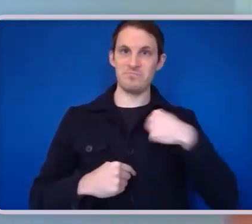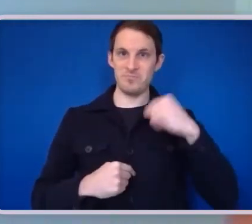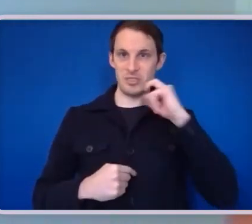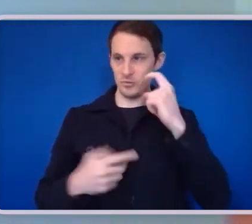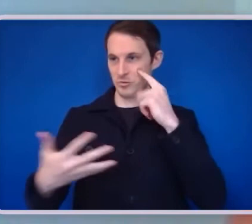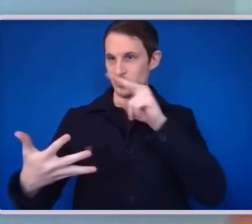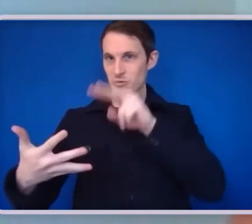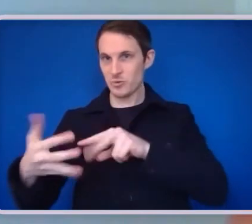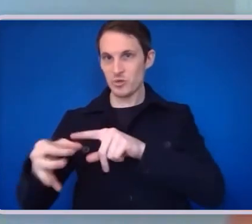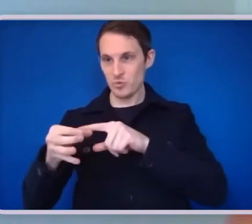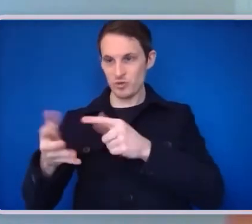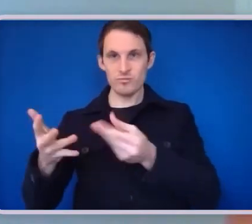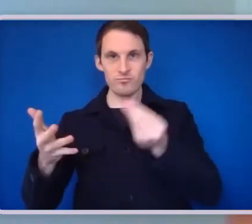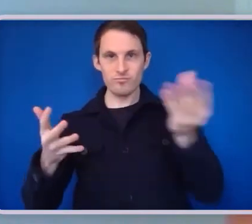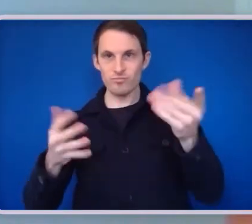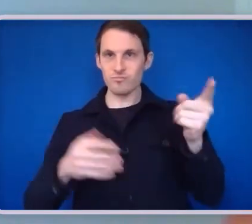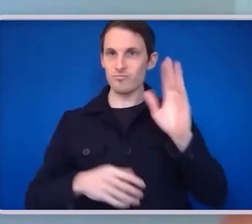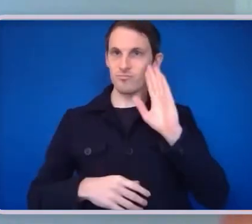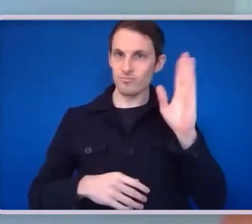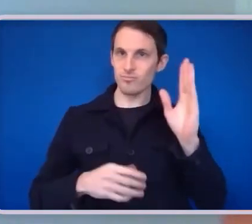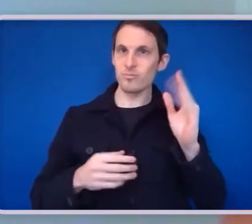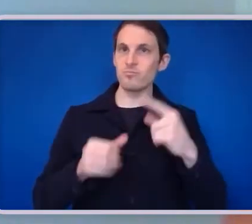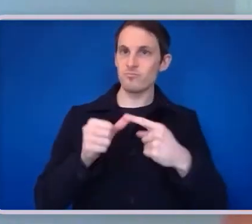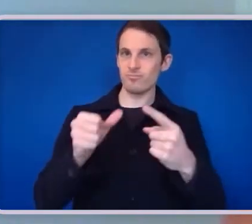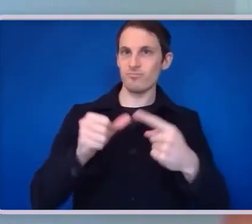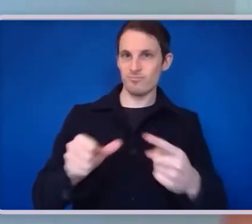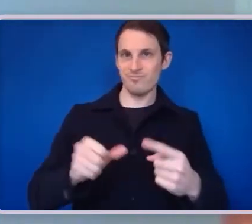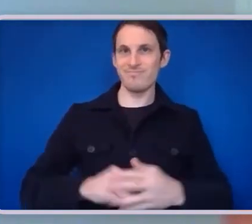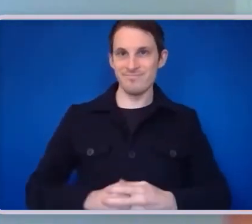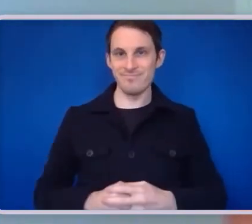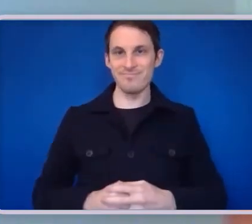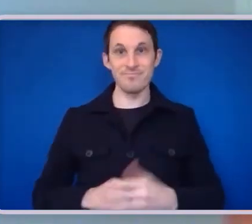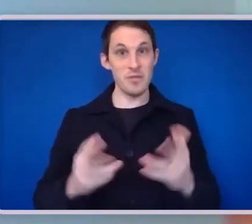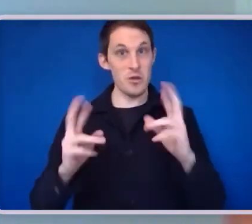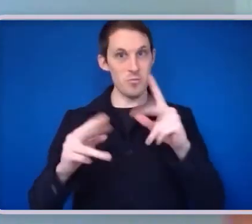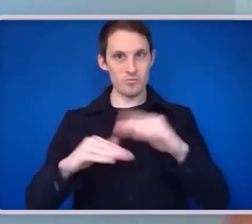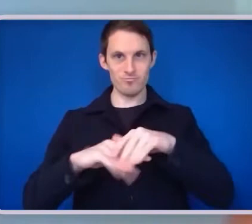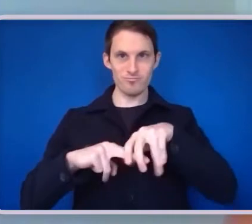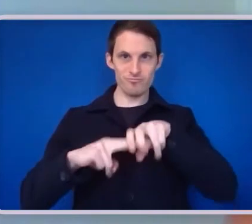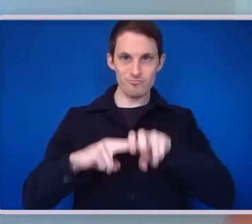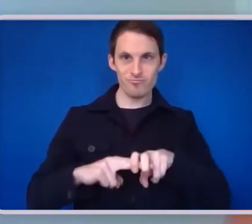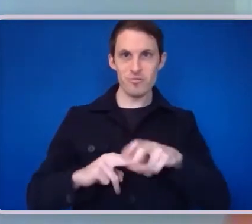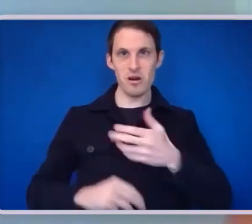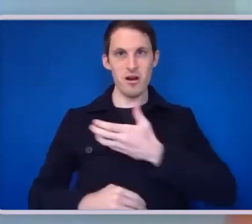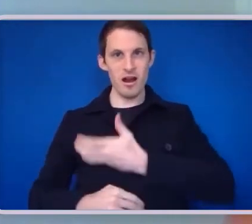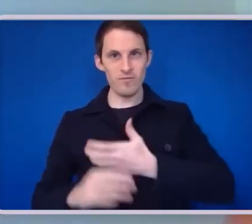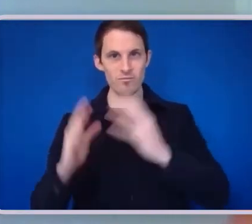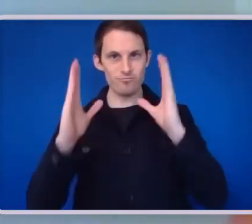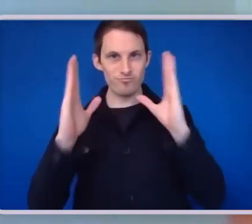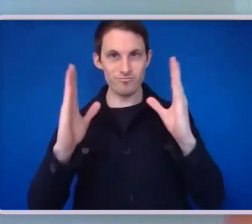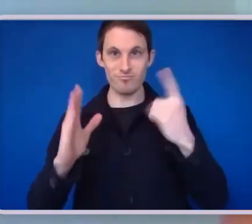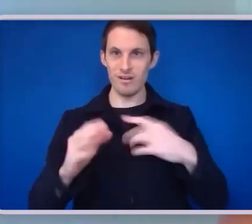session with our presenters. I hope you have all settled in comfortably because we have a fantastic series this